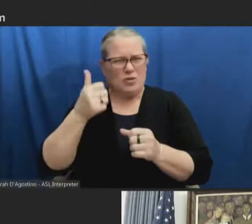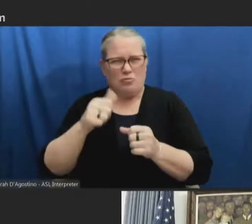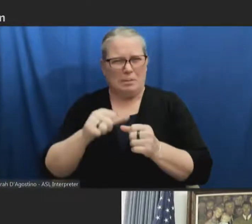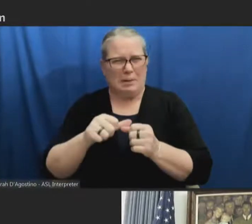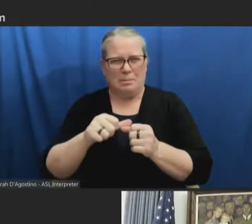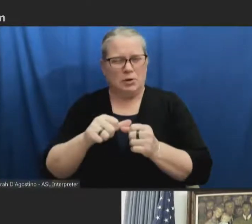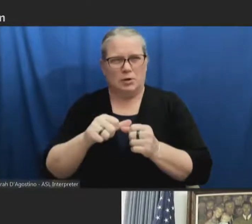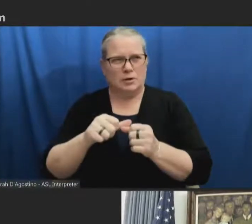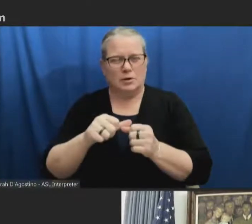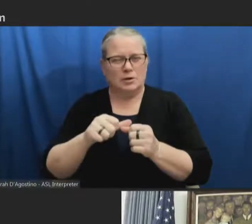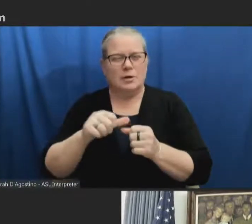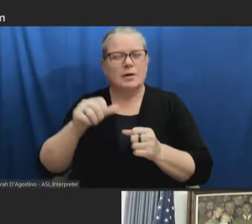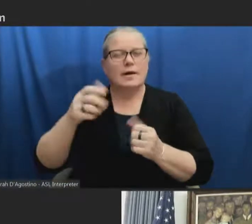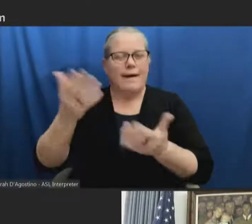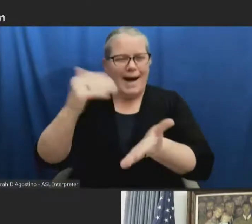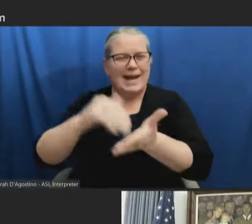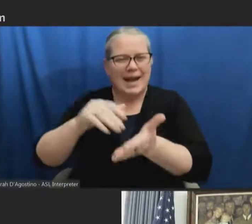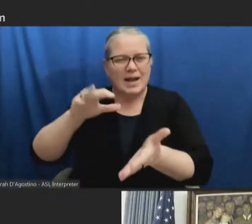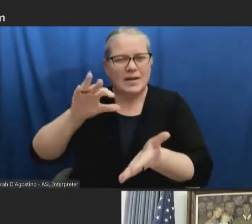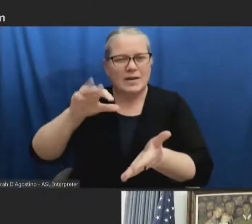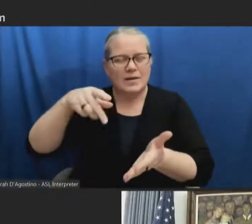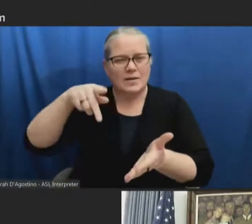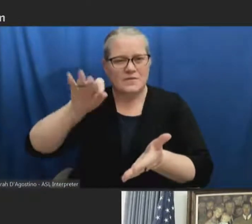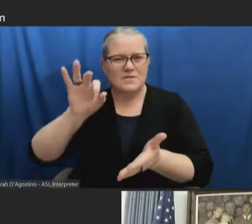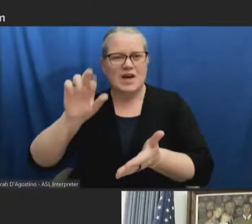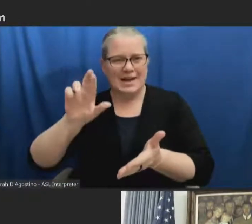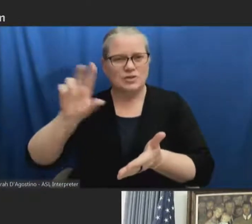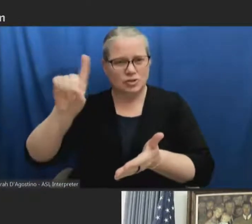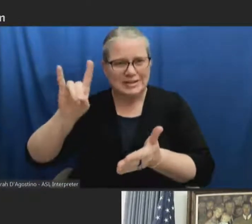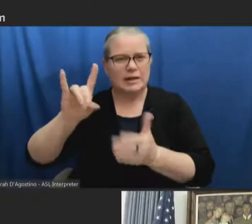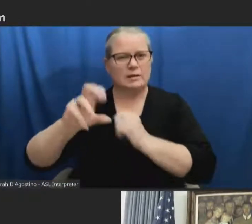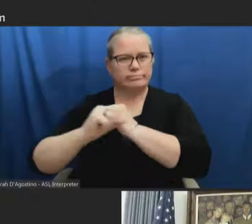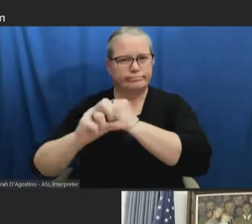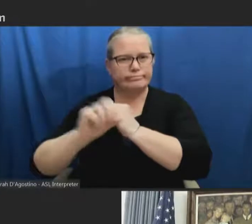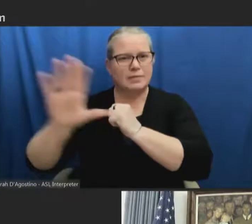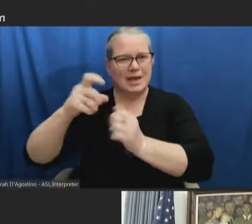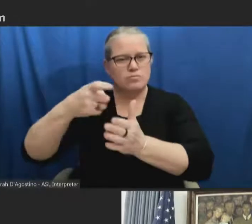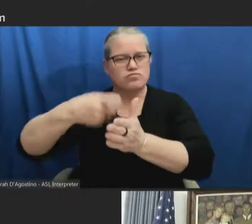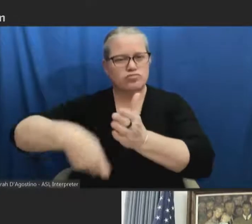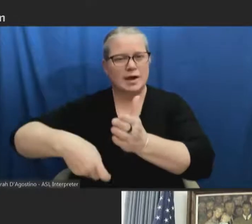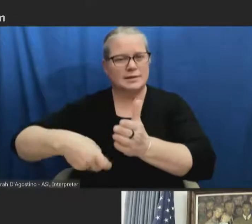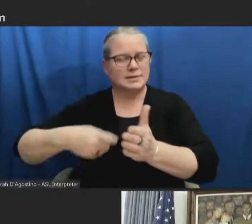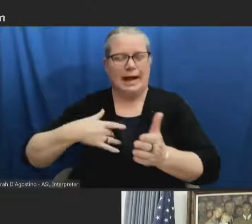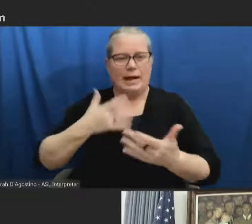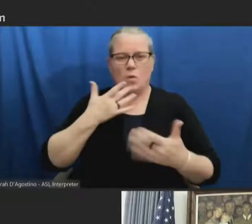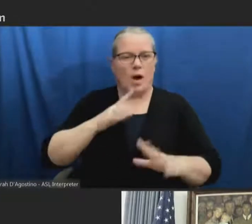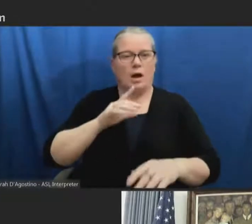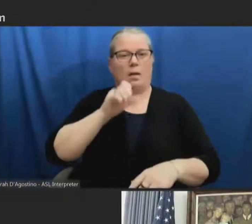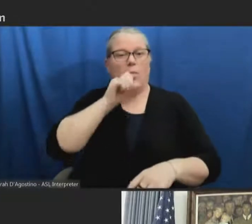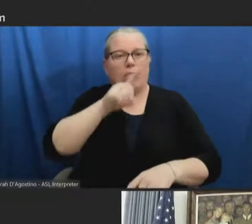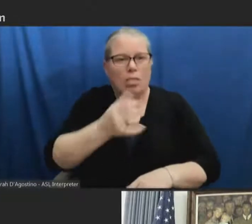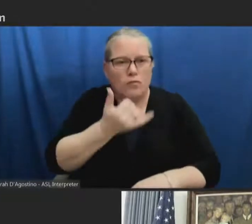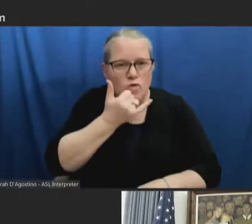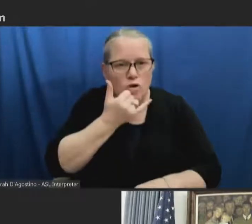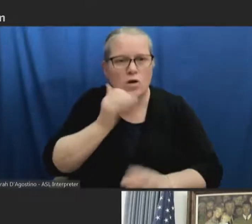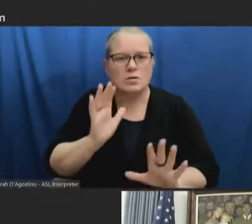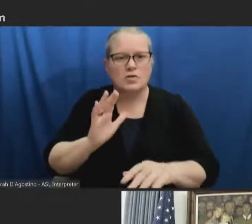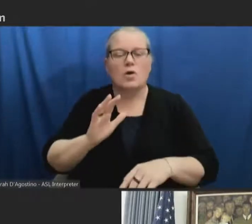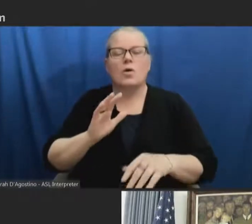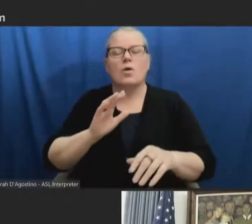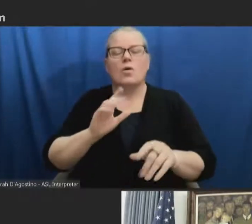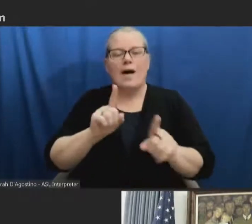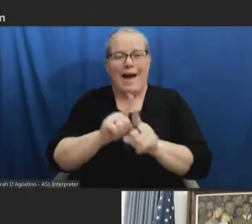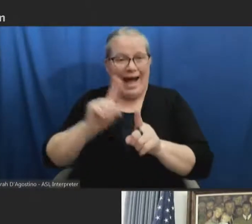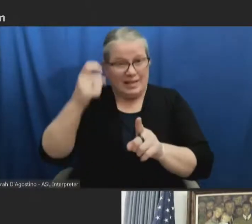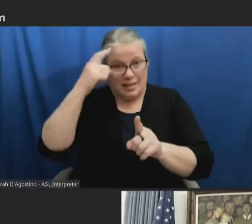put that out publicly, so that's been publicly reported. As you know, it's being procured right now by the government, distributed for free. I'm not sure